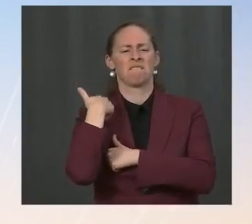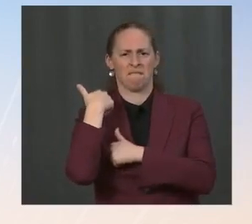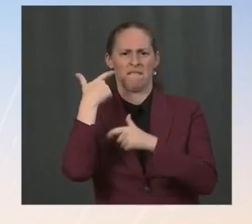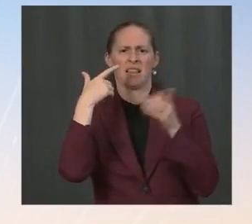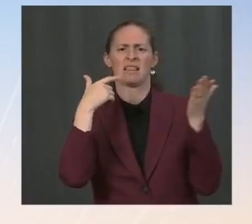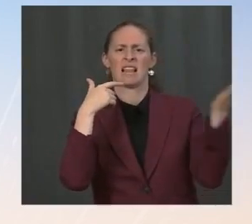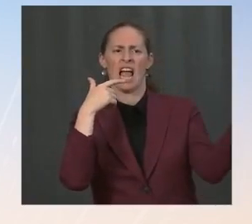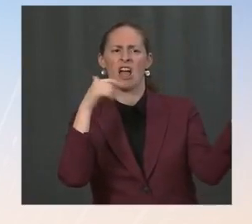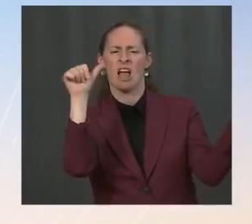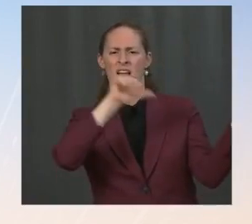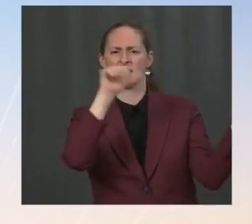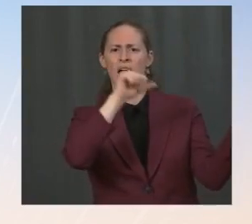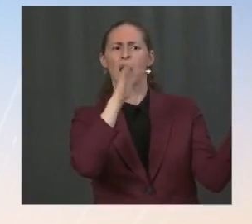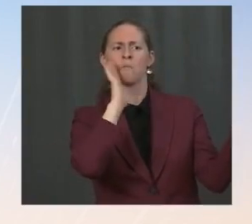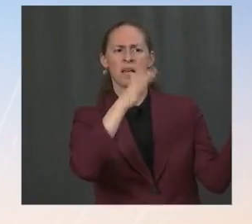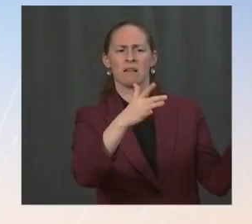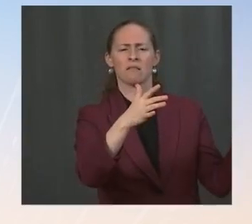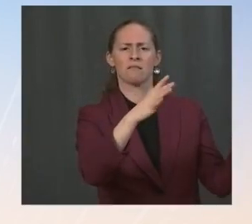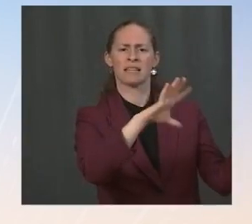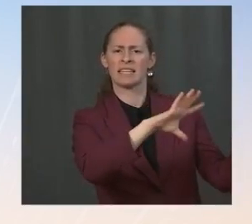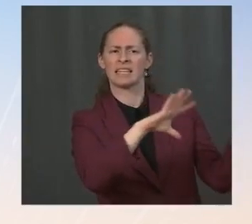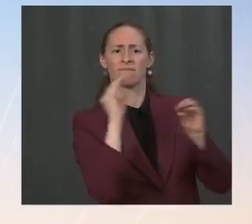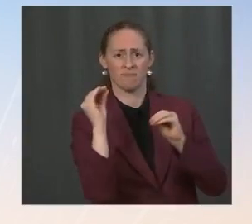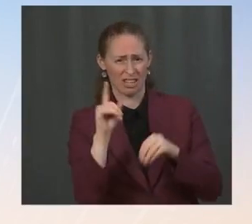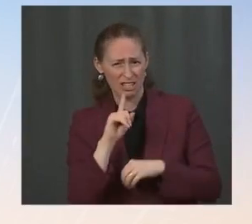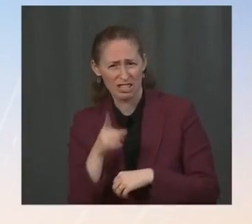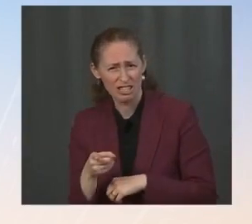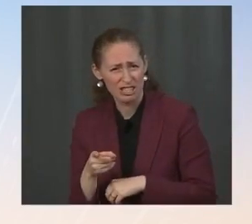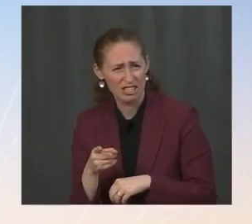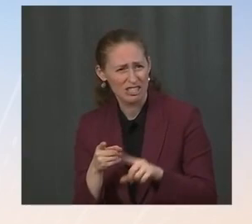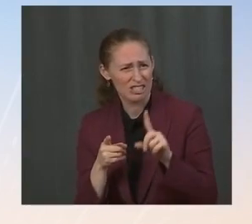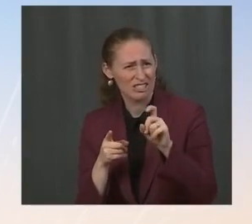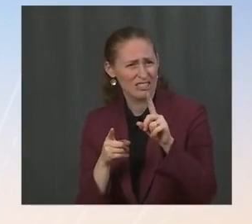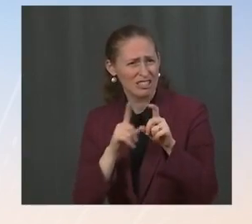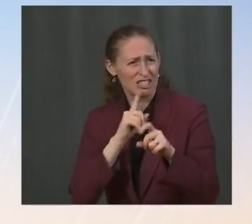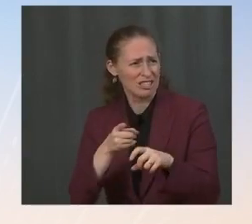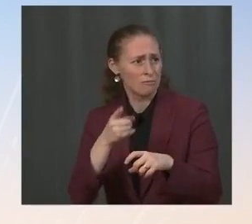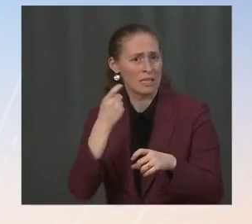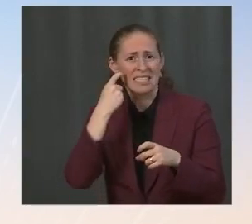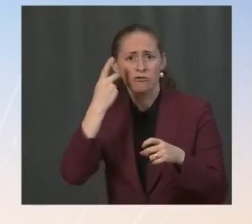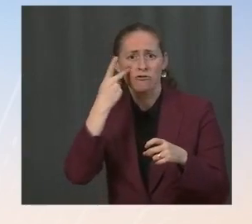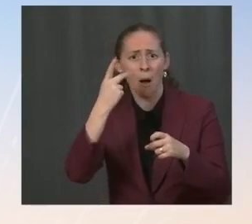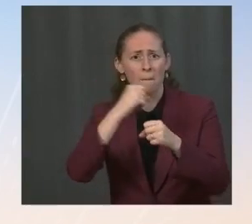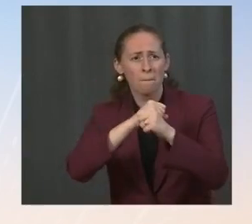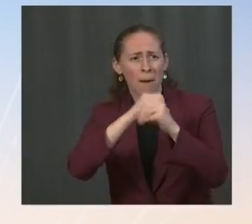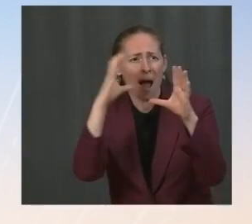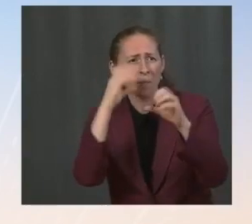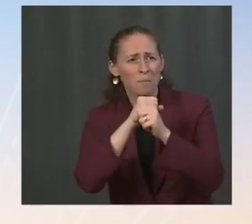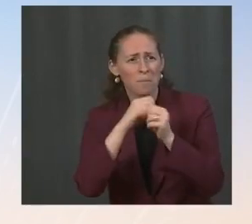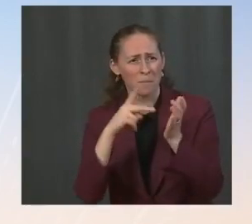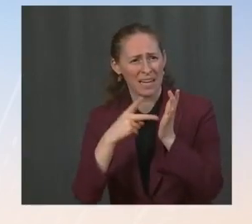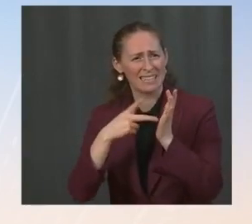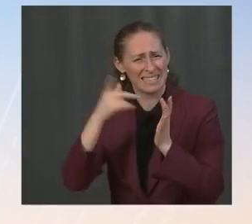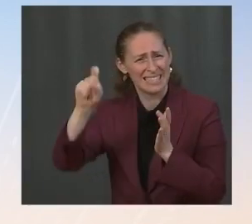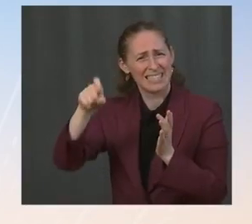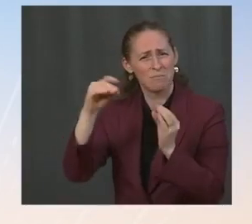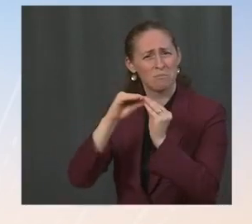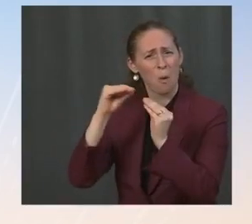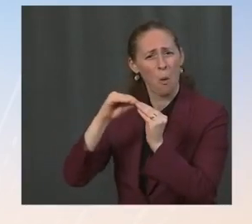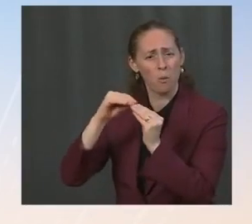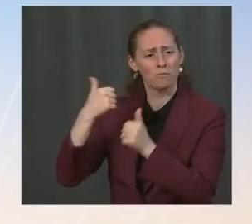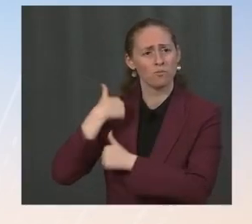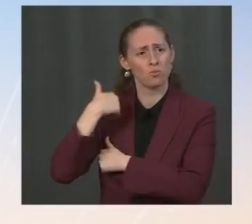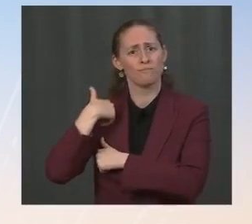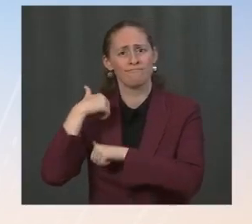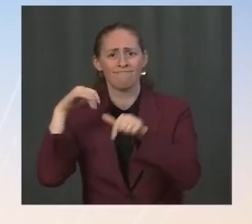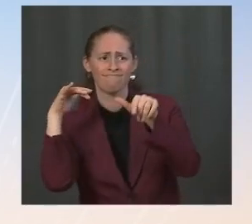that be the case given what we saw today, the tragic loss of life? Doesn't that call for additional troop levels potentially needed, reinforcements needed on the